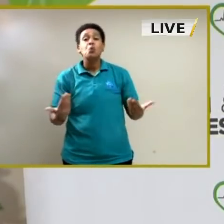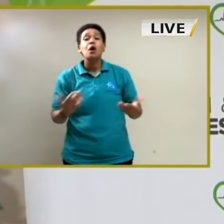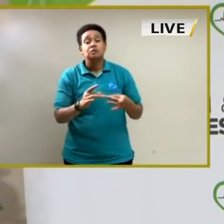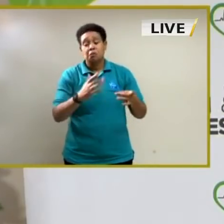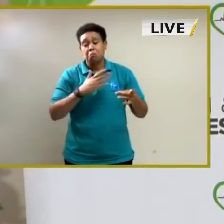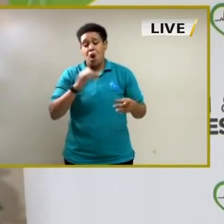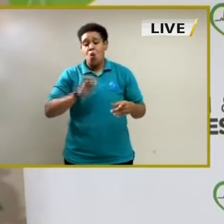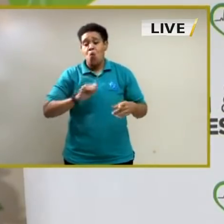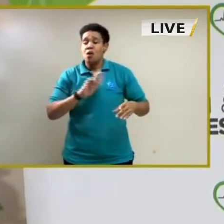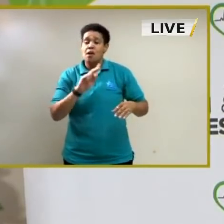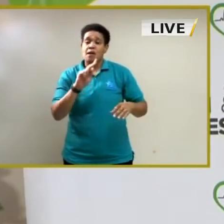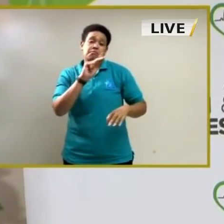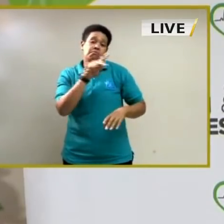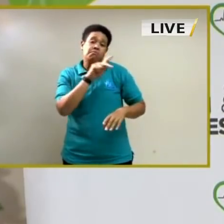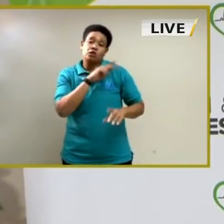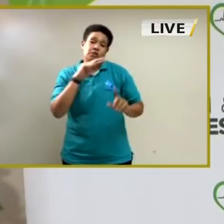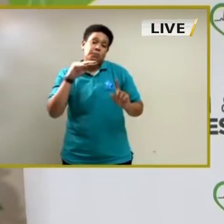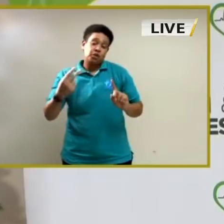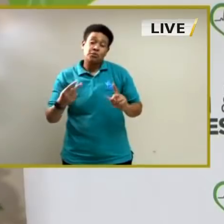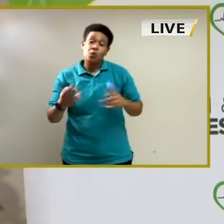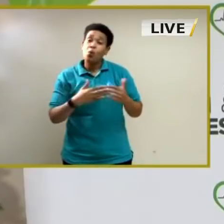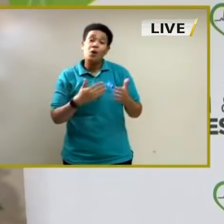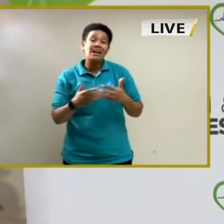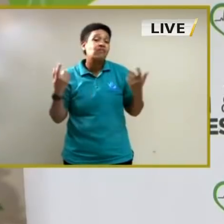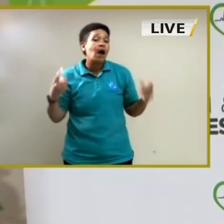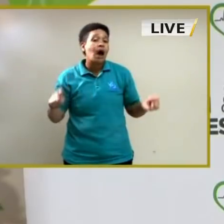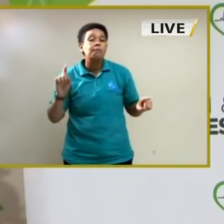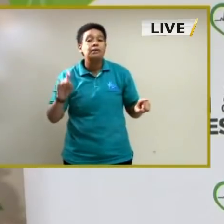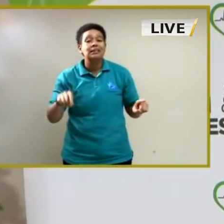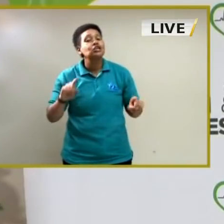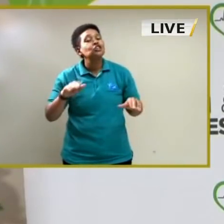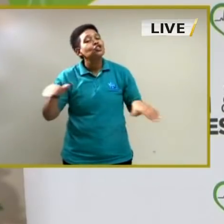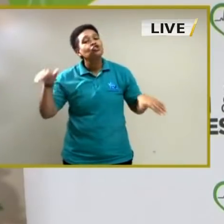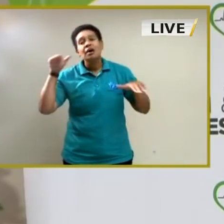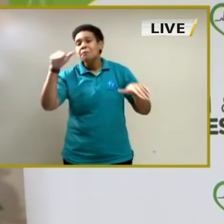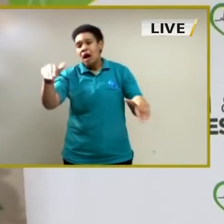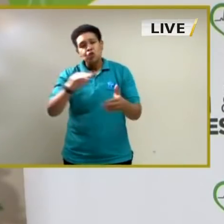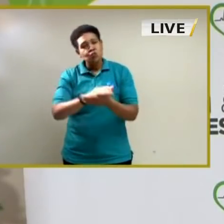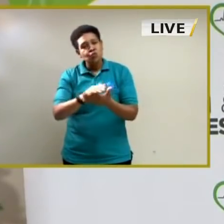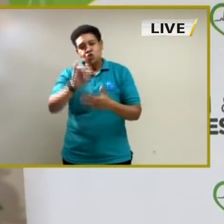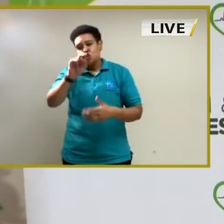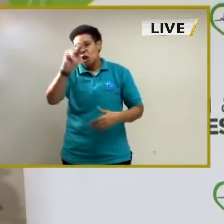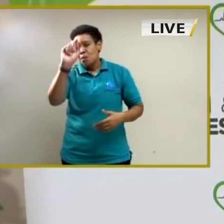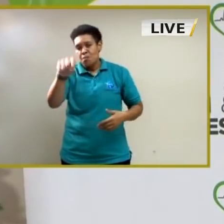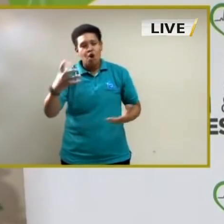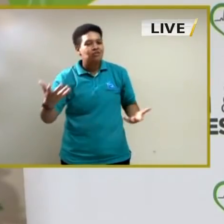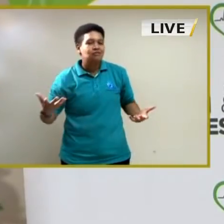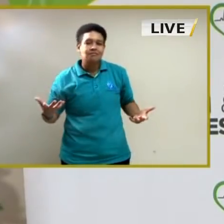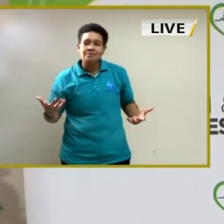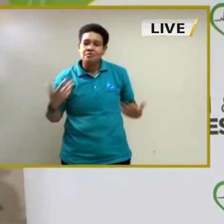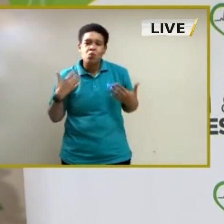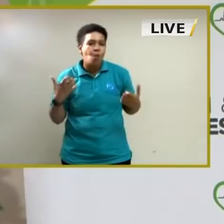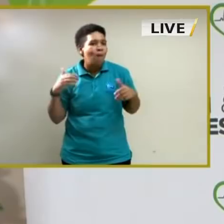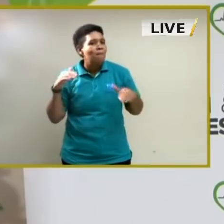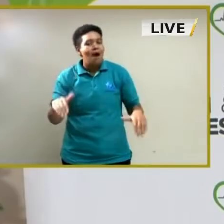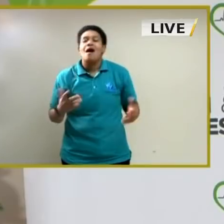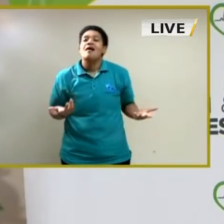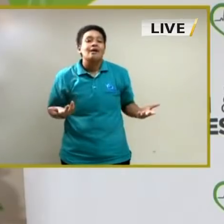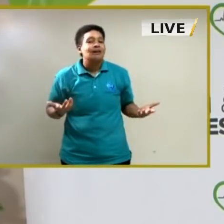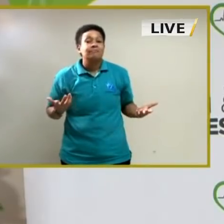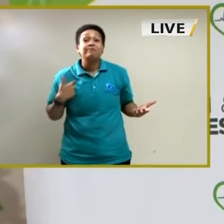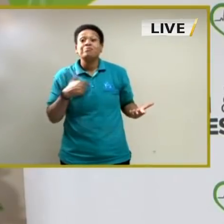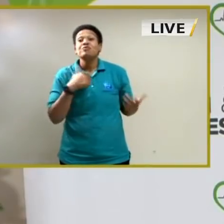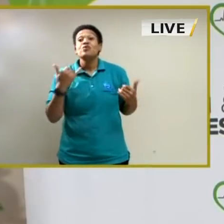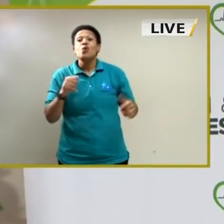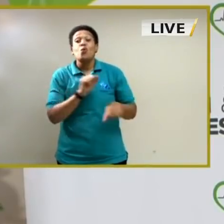been articulated, is that whatever happens, we need to move towards getting our children back to school, into the classroom, sorry. And we are